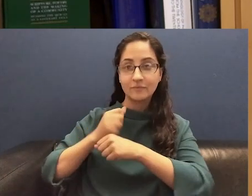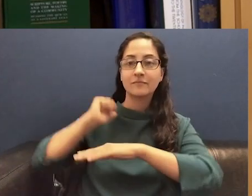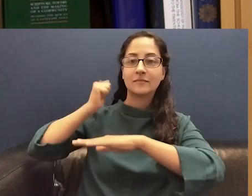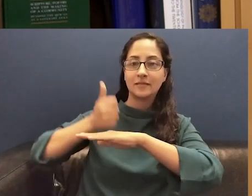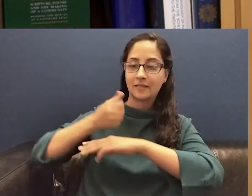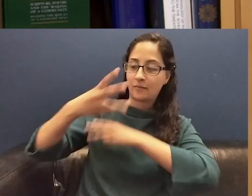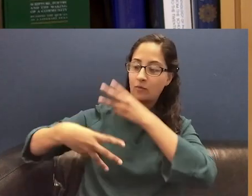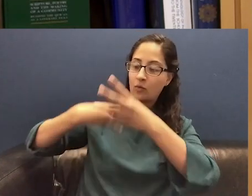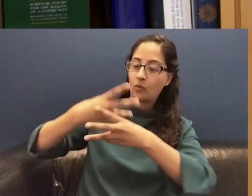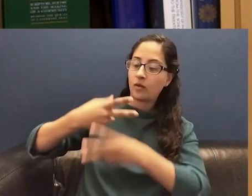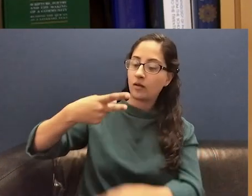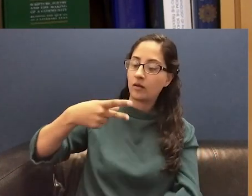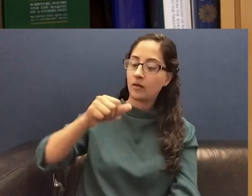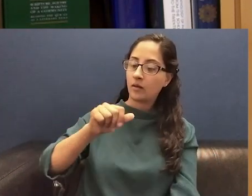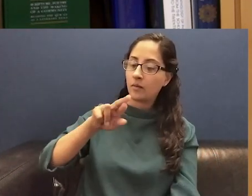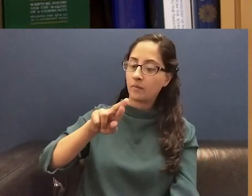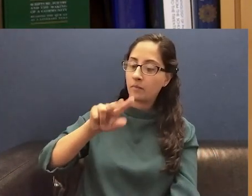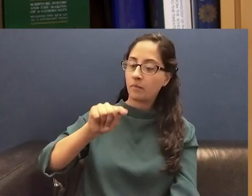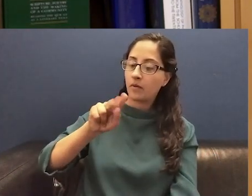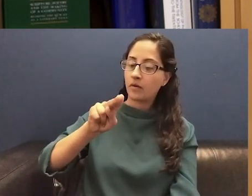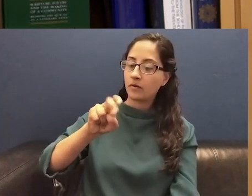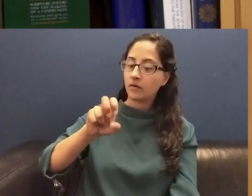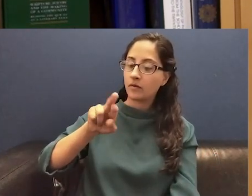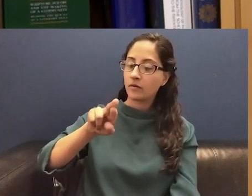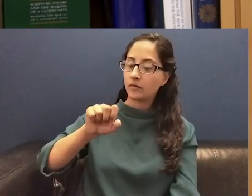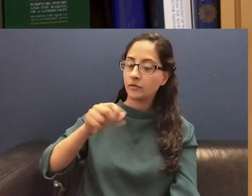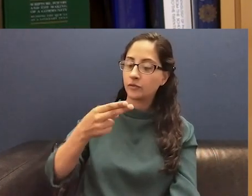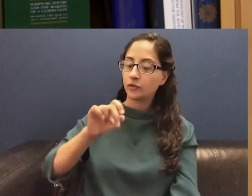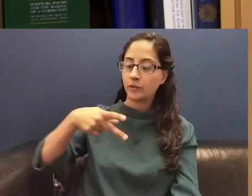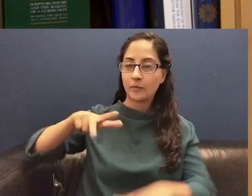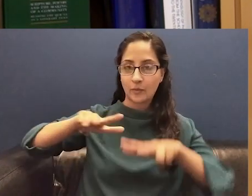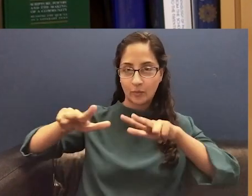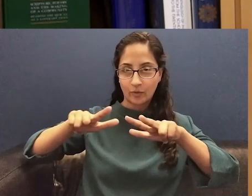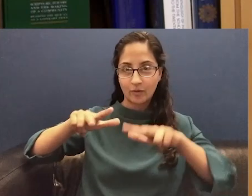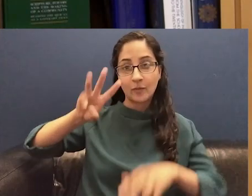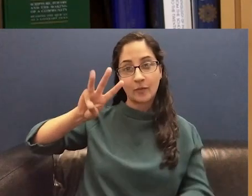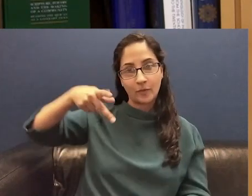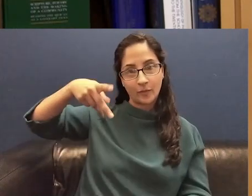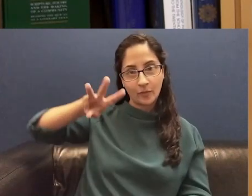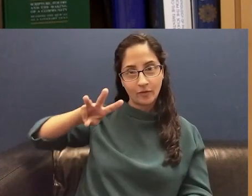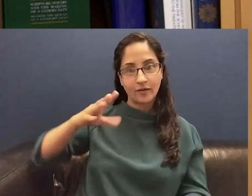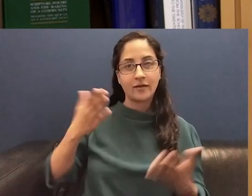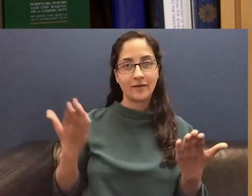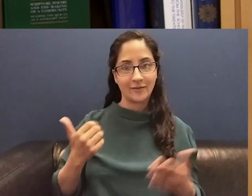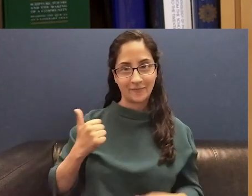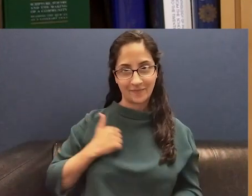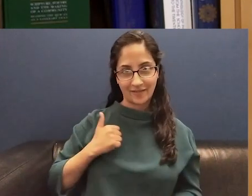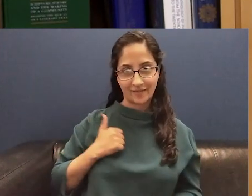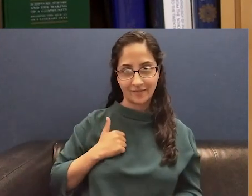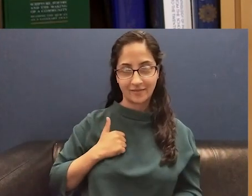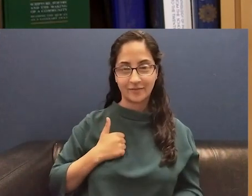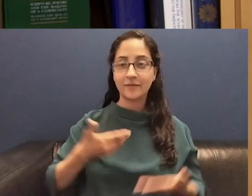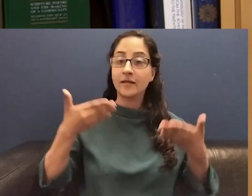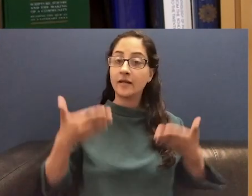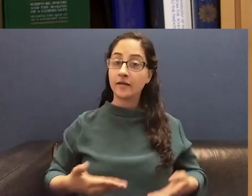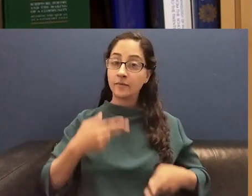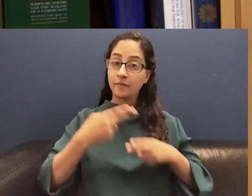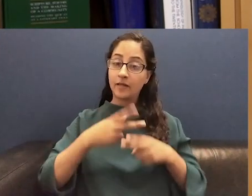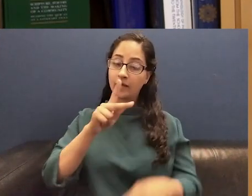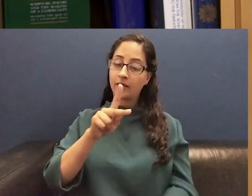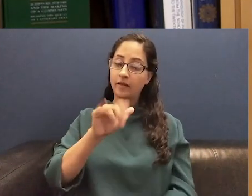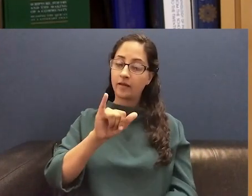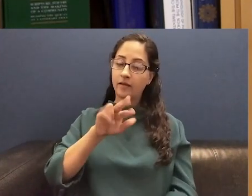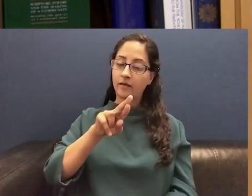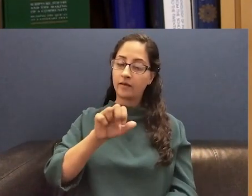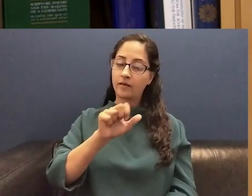is Kiran Hayat and I'm the Community Relations Coordinator for the Aga Khan Council, and I'm coming to you from the Smiley Centre